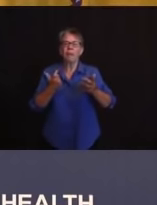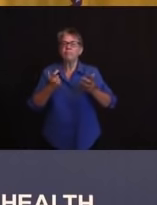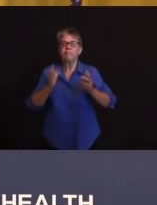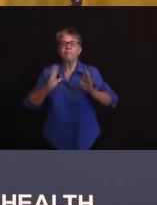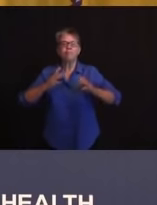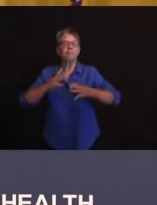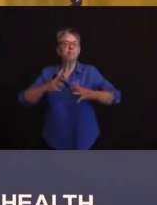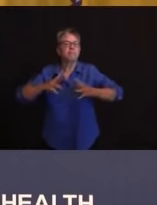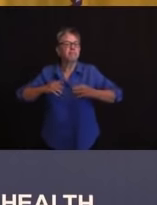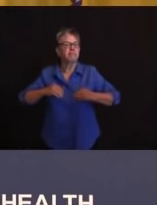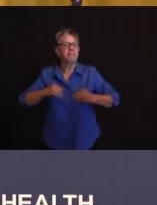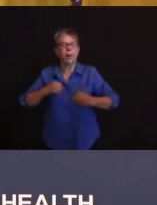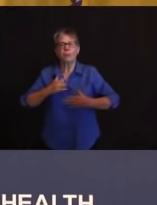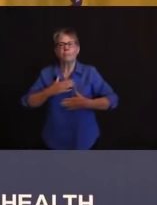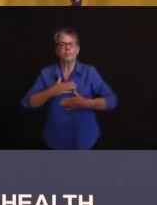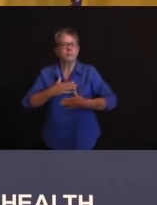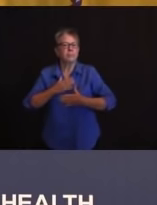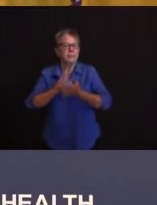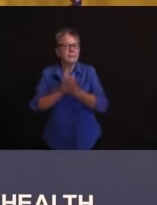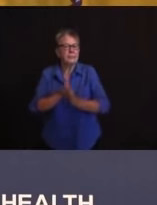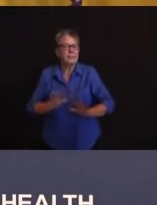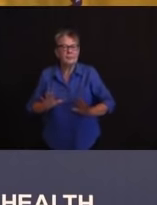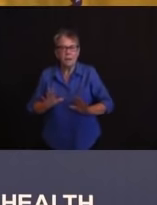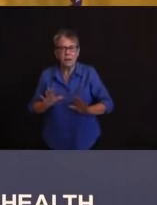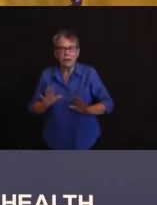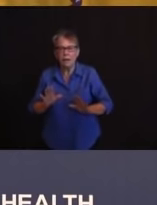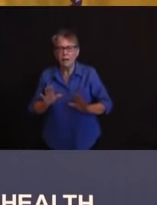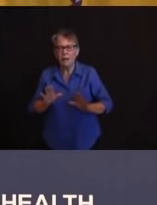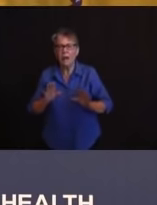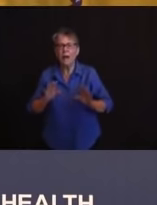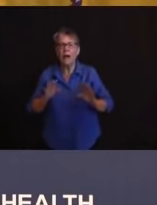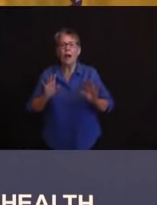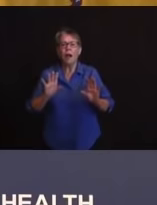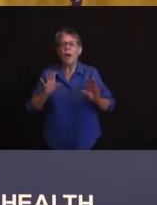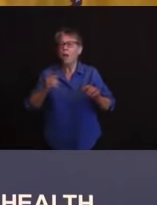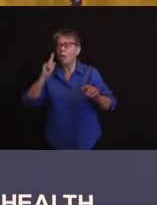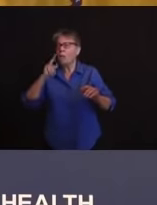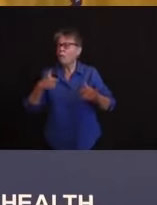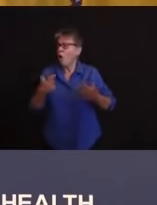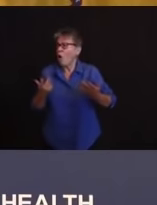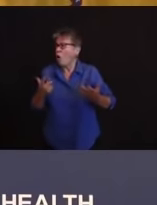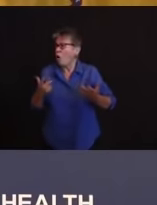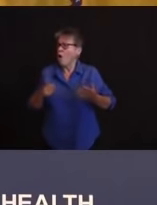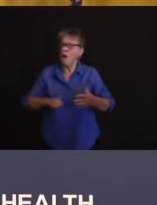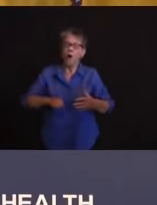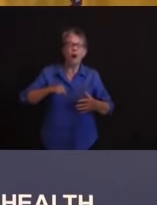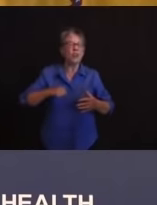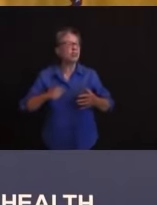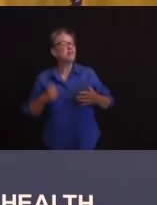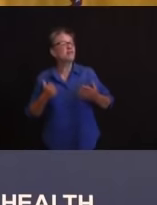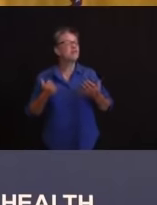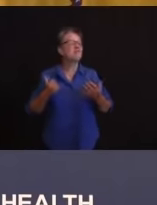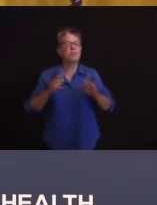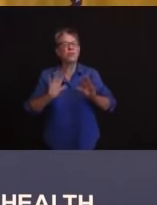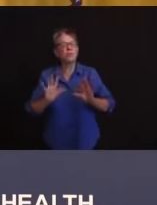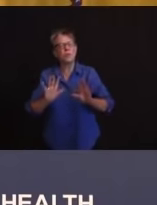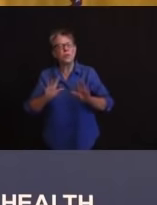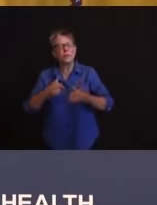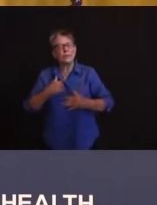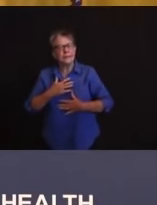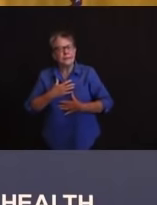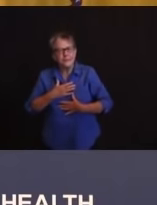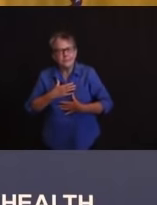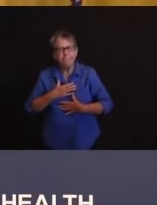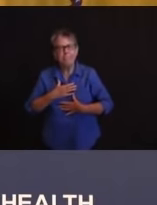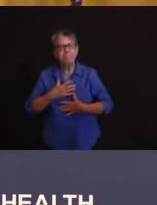wish them speedy resolution for their own sake, but also because it could be just a matter of